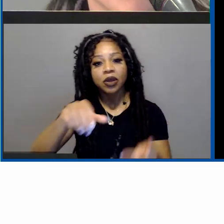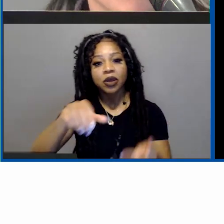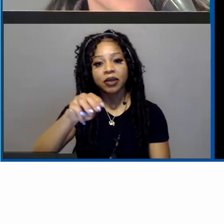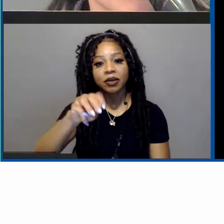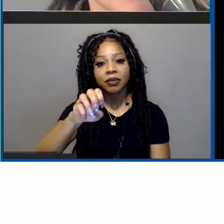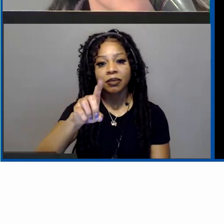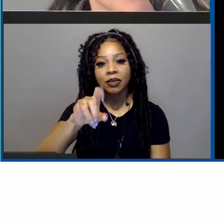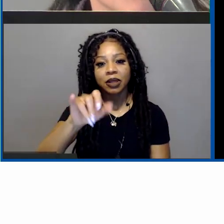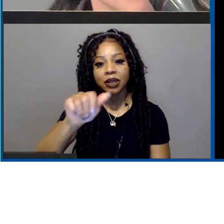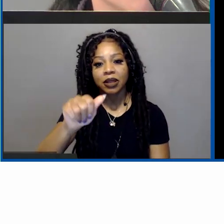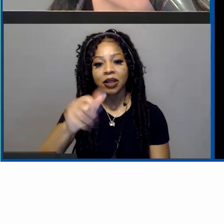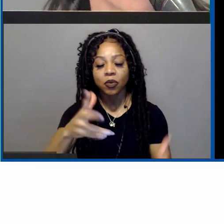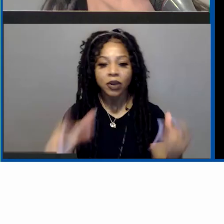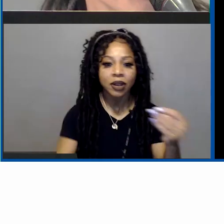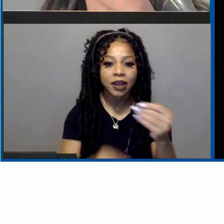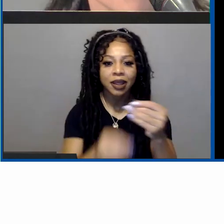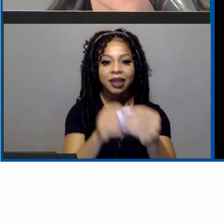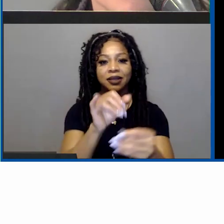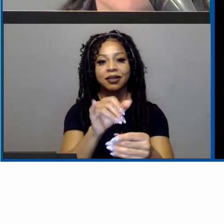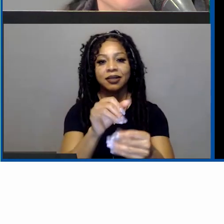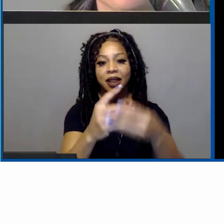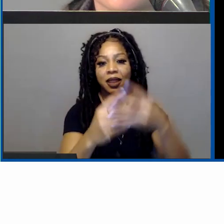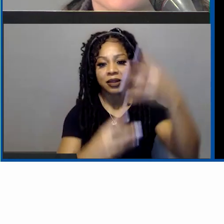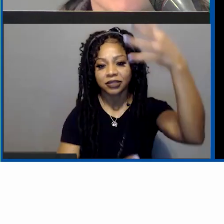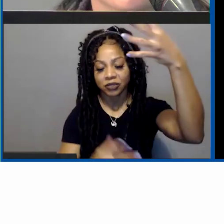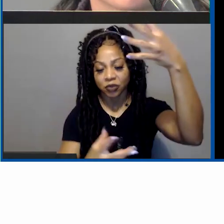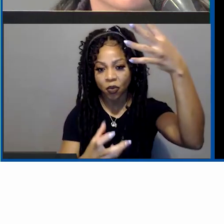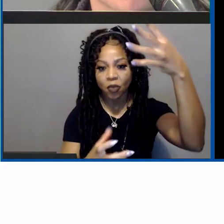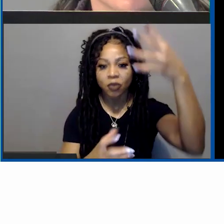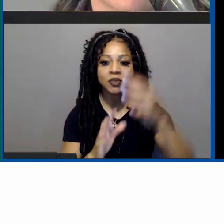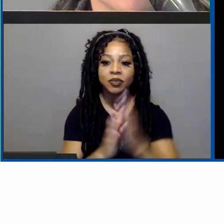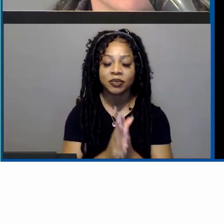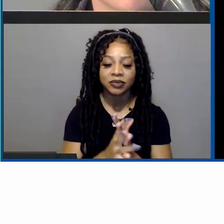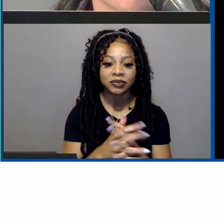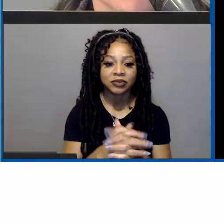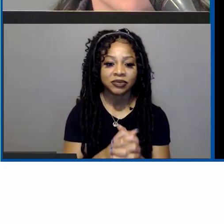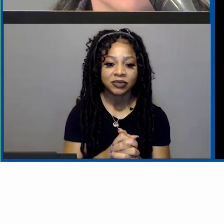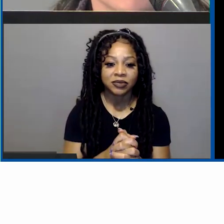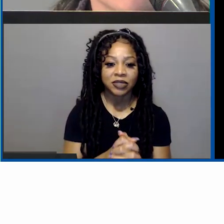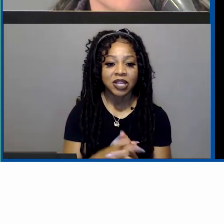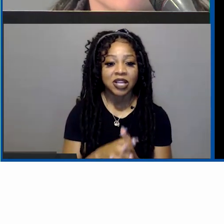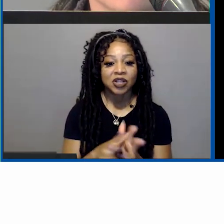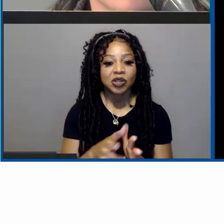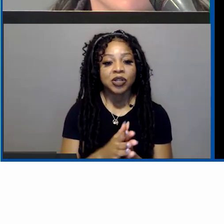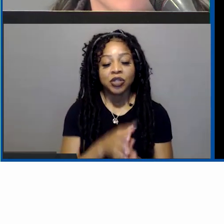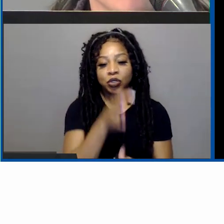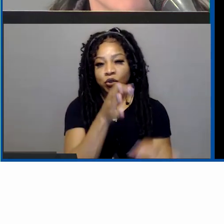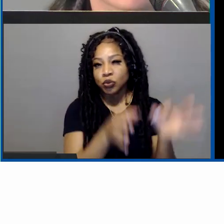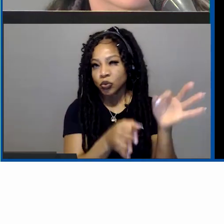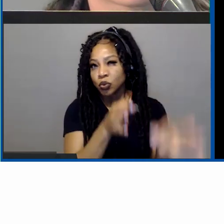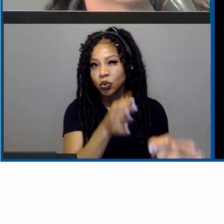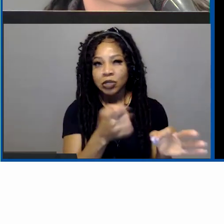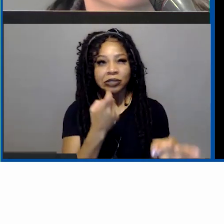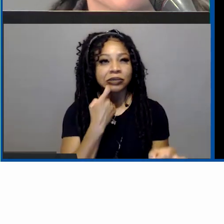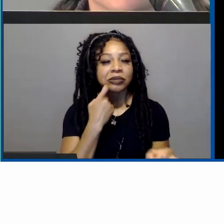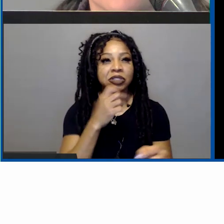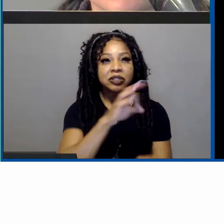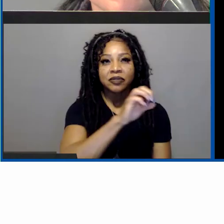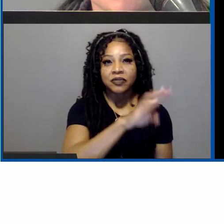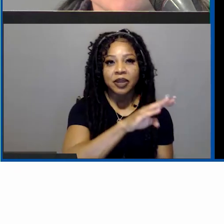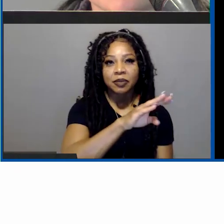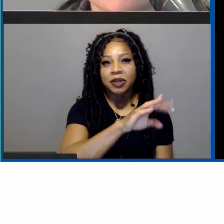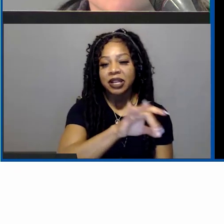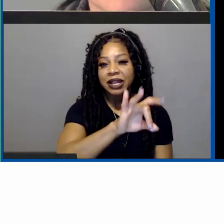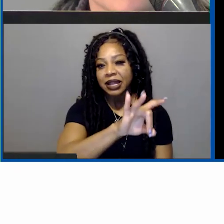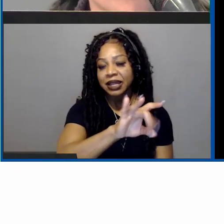to be added to this list. So that just went to a hearing on the 8th and 9th, so we're waiting for